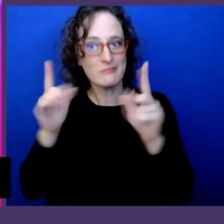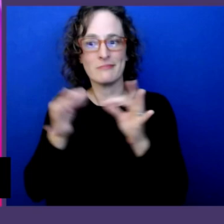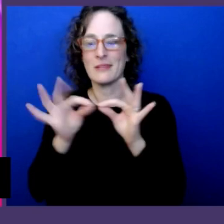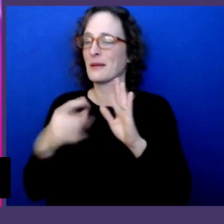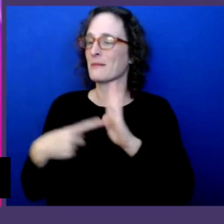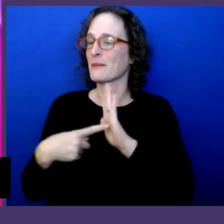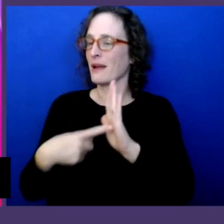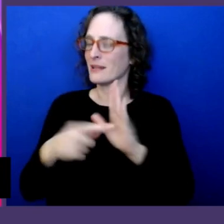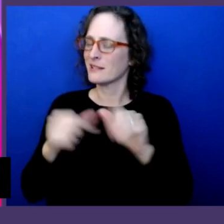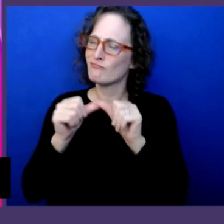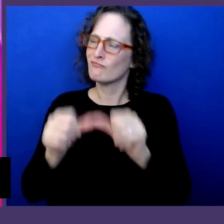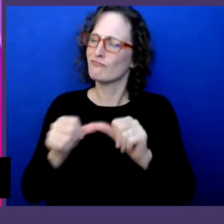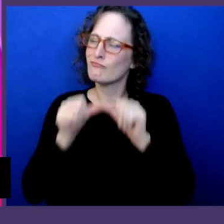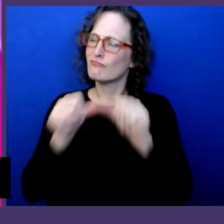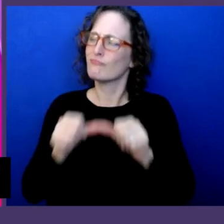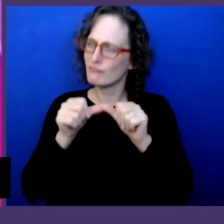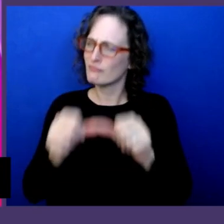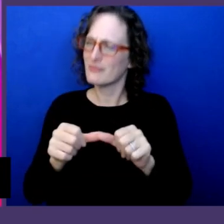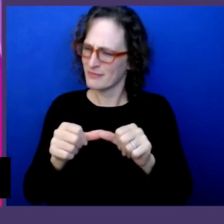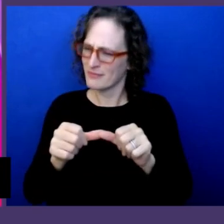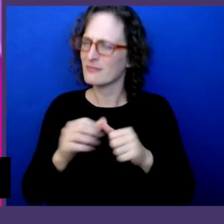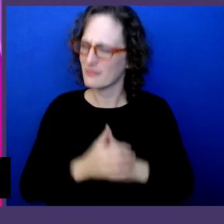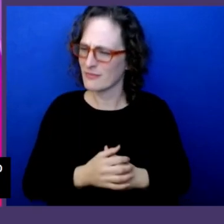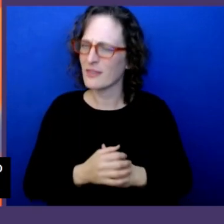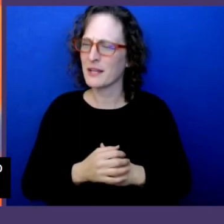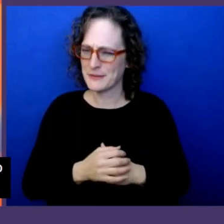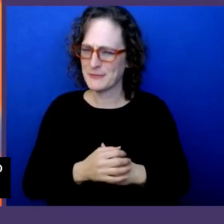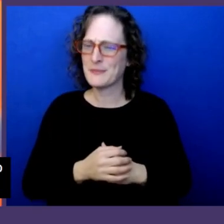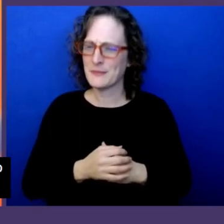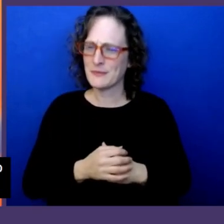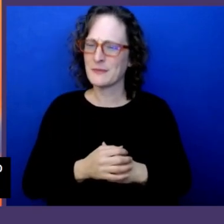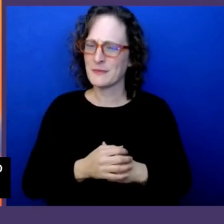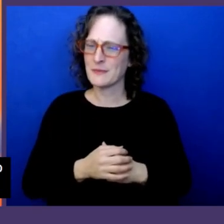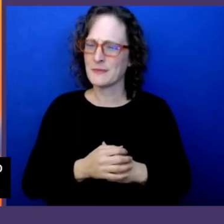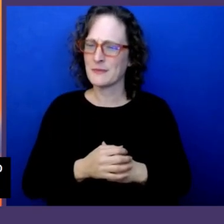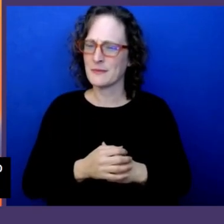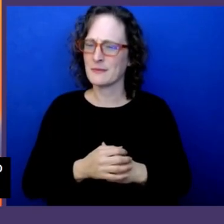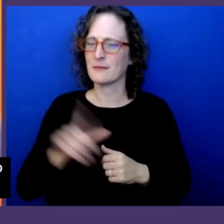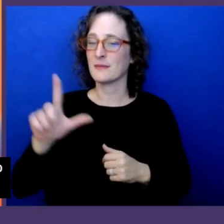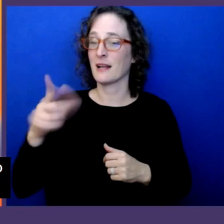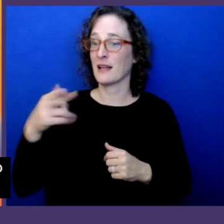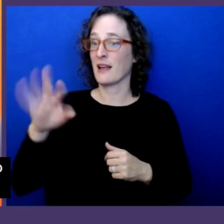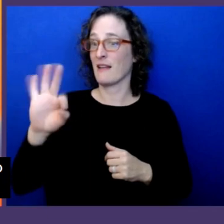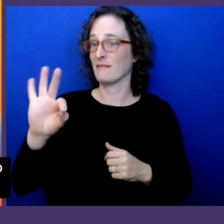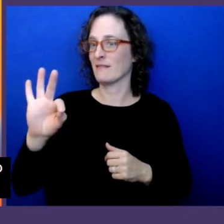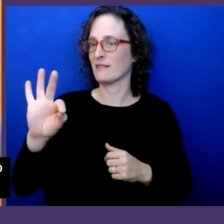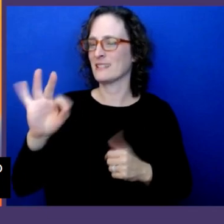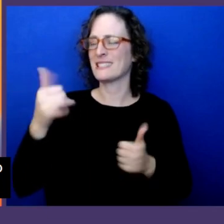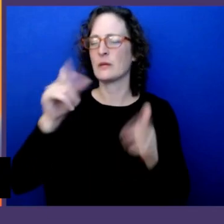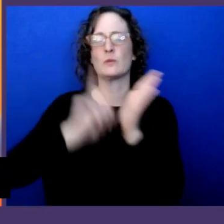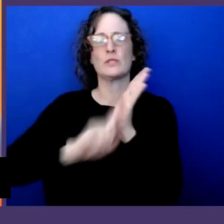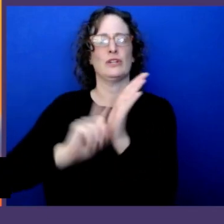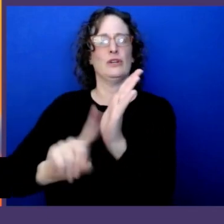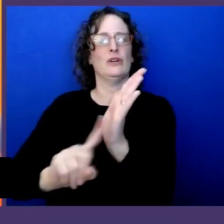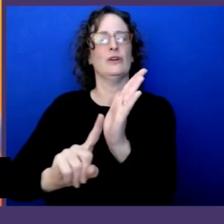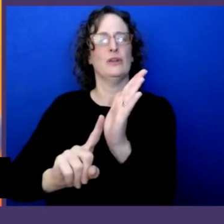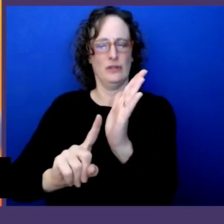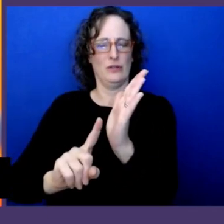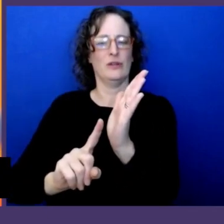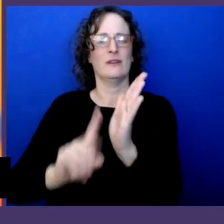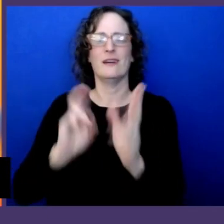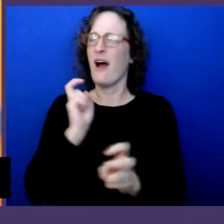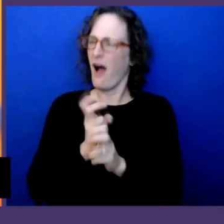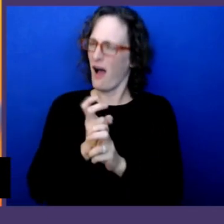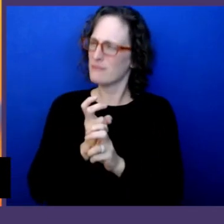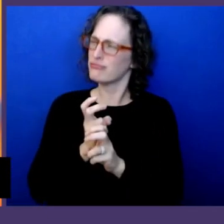But RLHF, I would say, is very much research territory and is even much harder to get to work. And so I would probably not advise